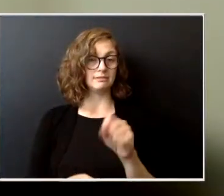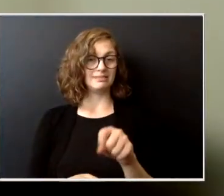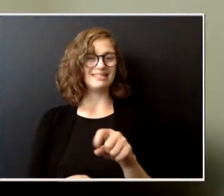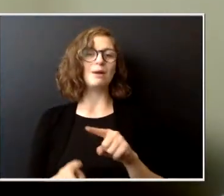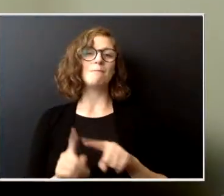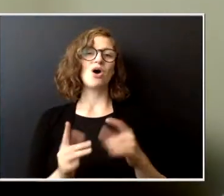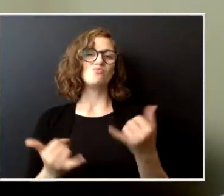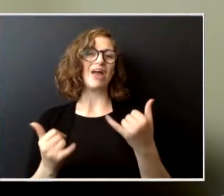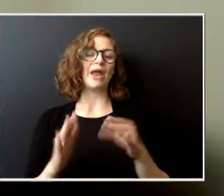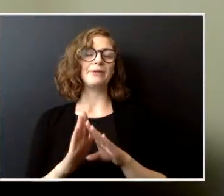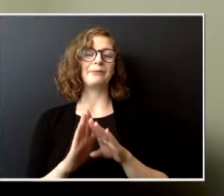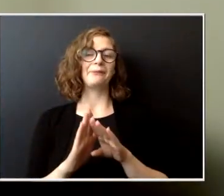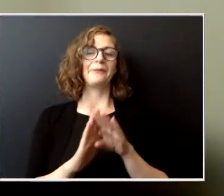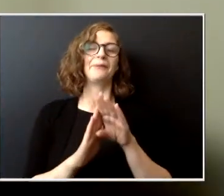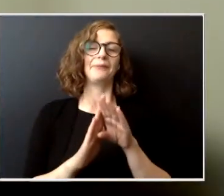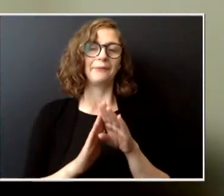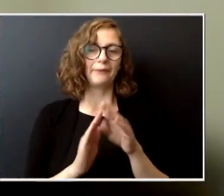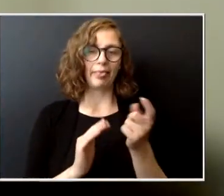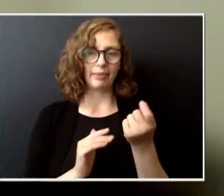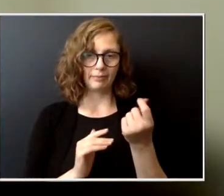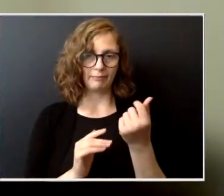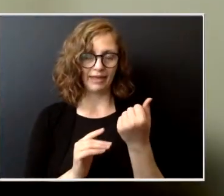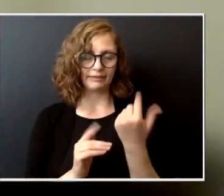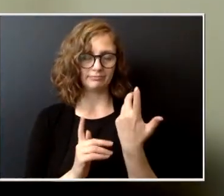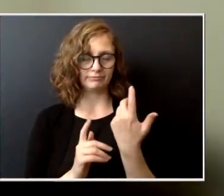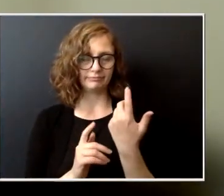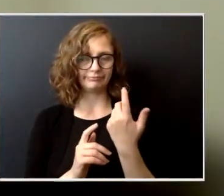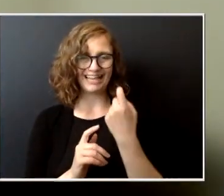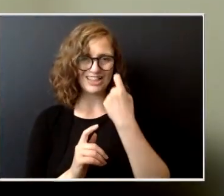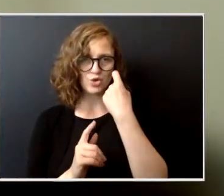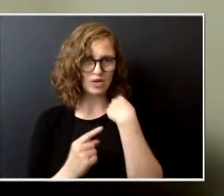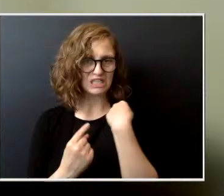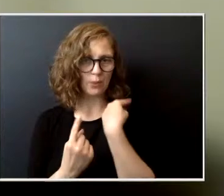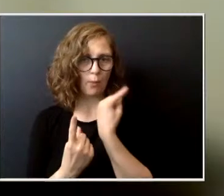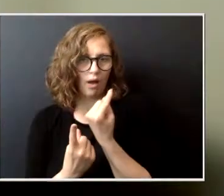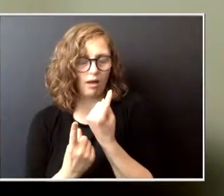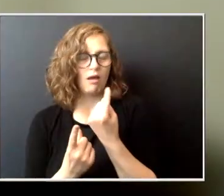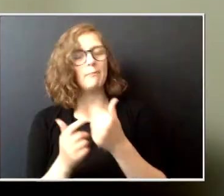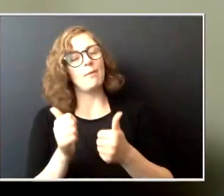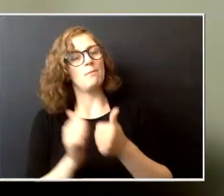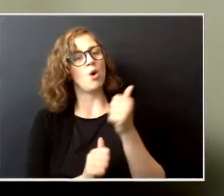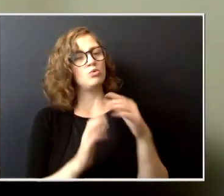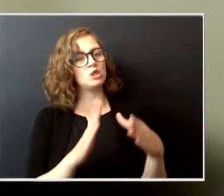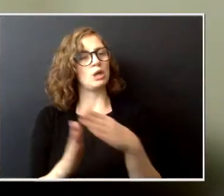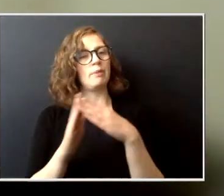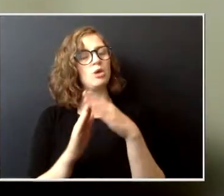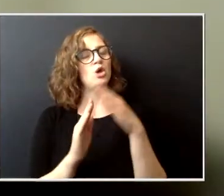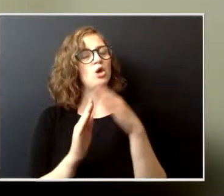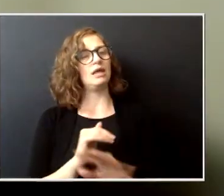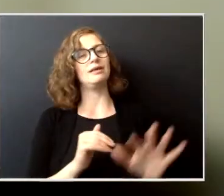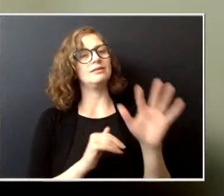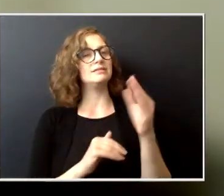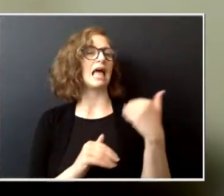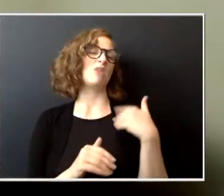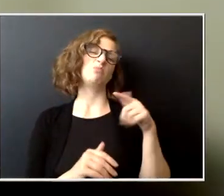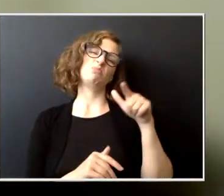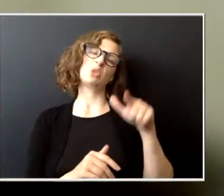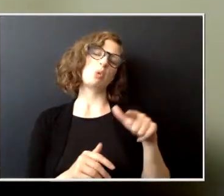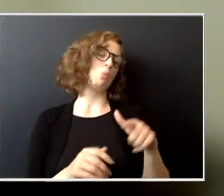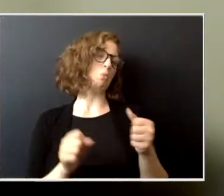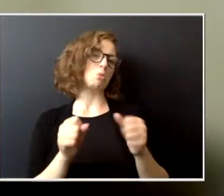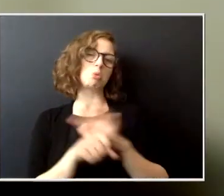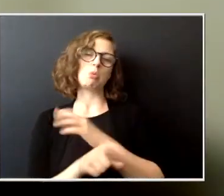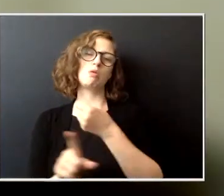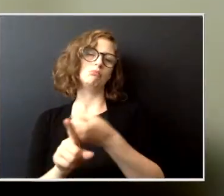has been. But most of the communities across the nation otherwise have low activity at this point. Some